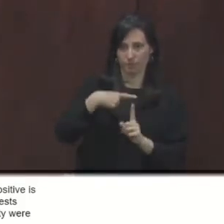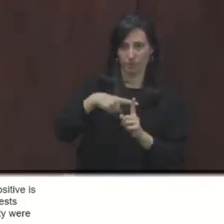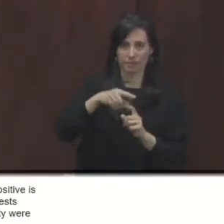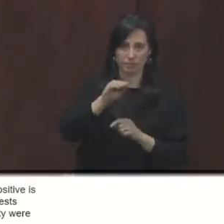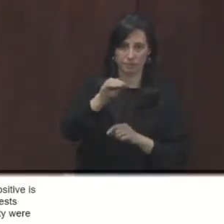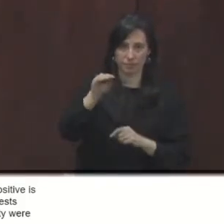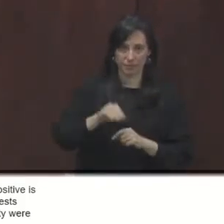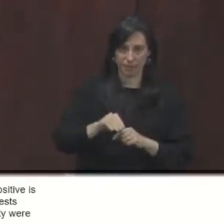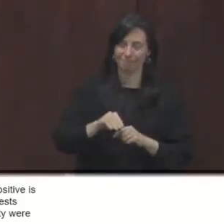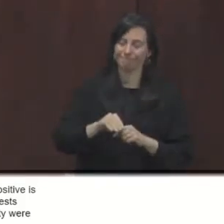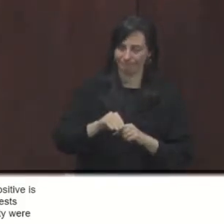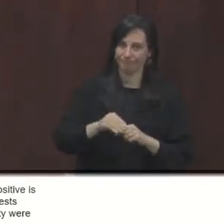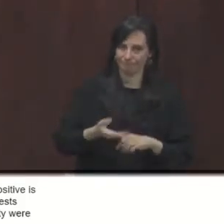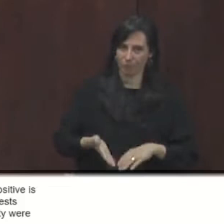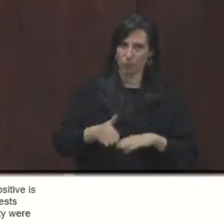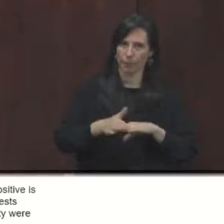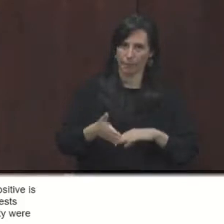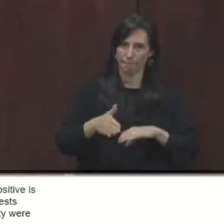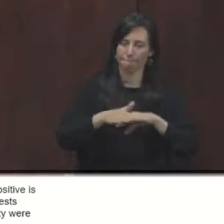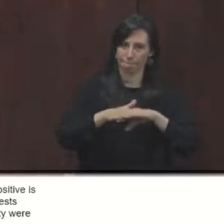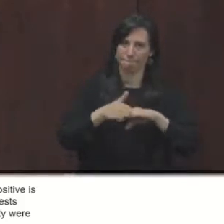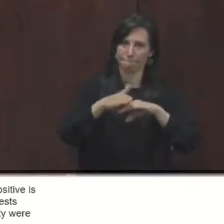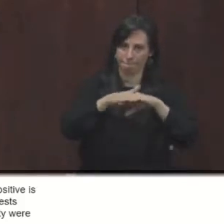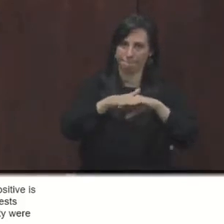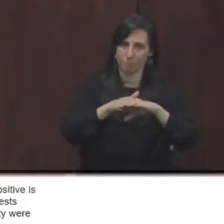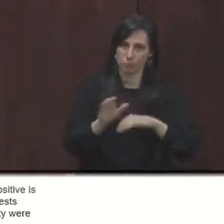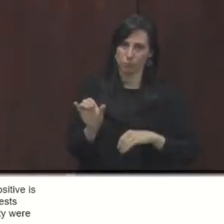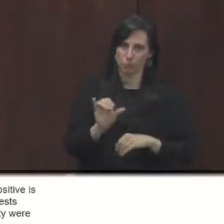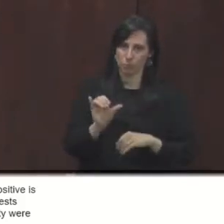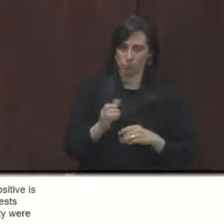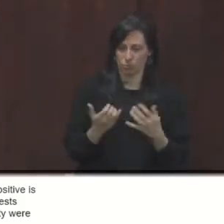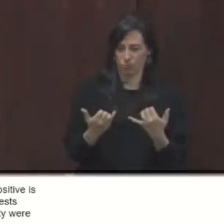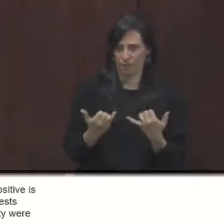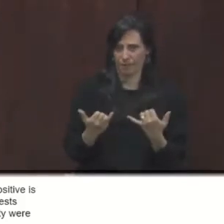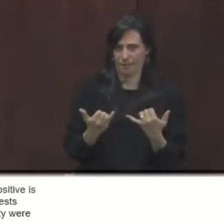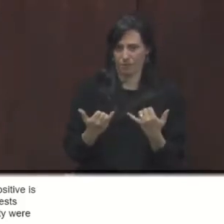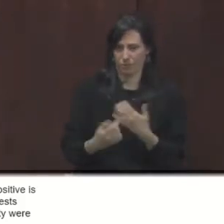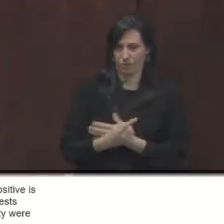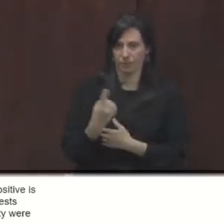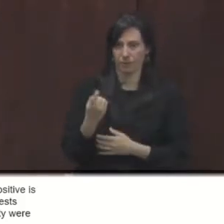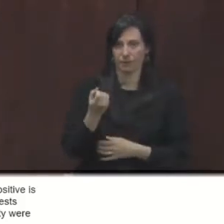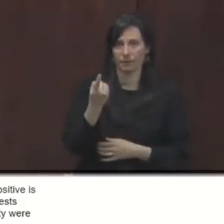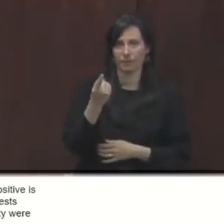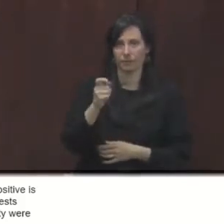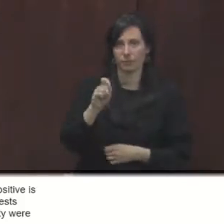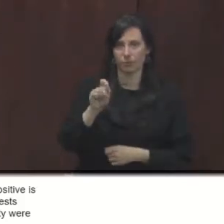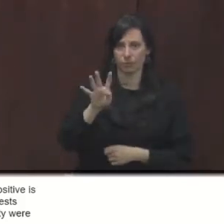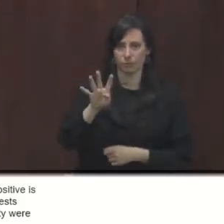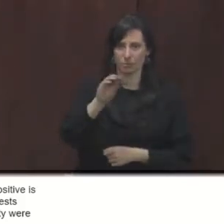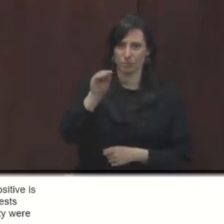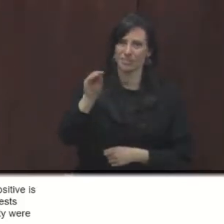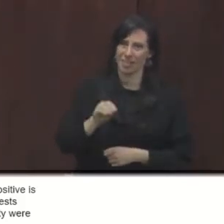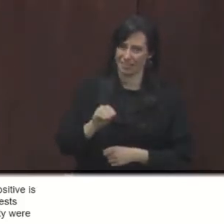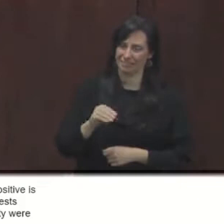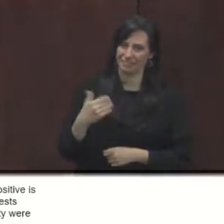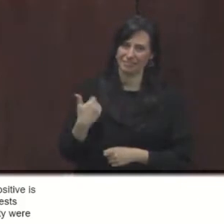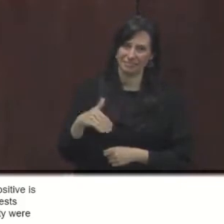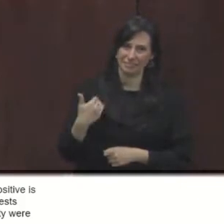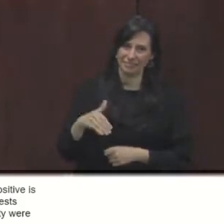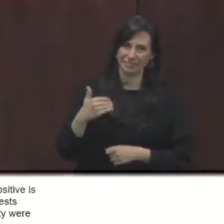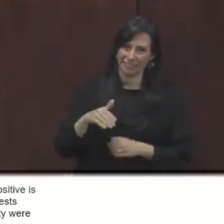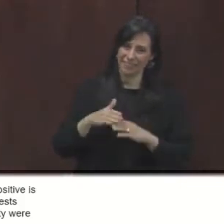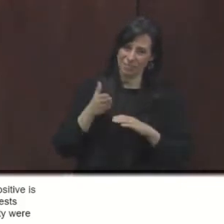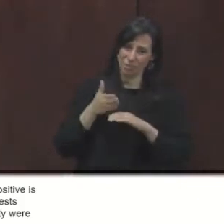rise. The percent positivity for Buncombe County as of today is 11.4%, over 10% at this